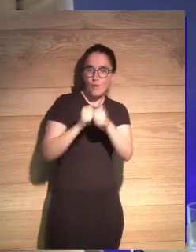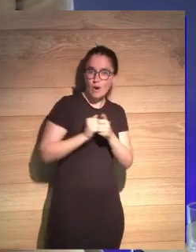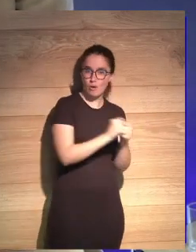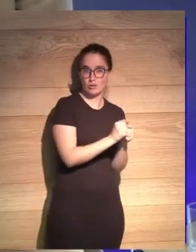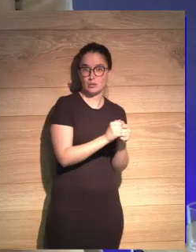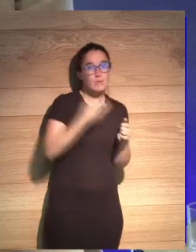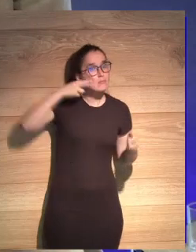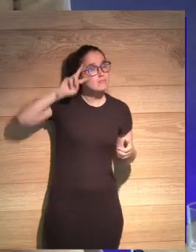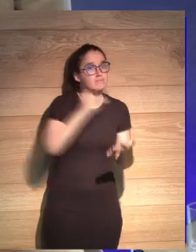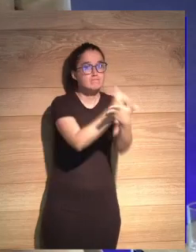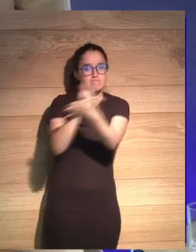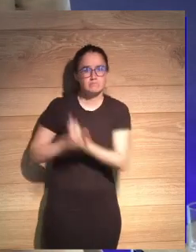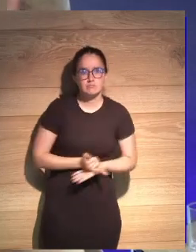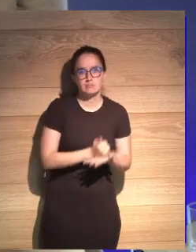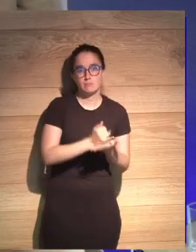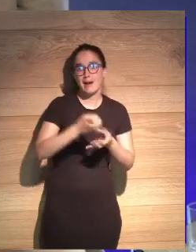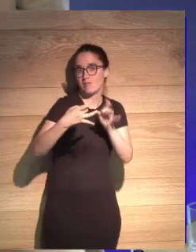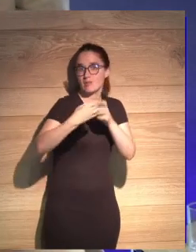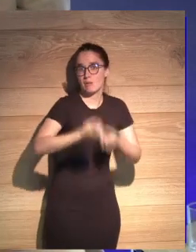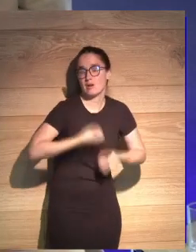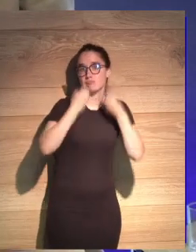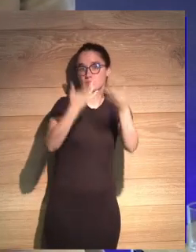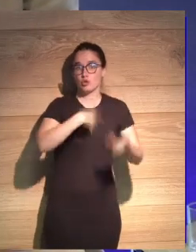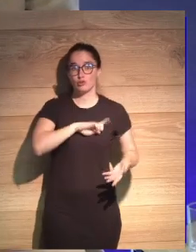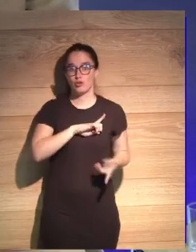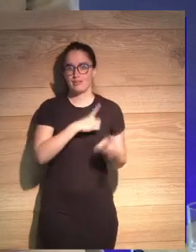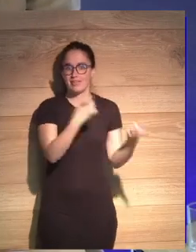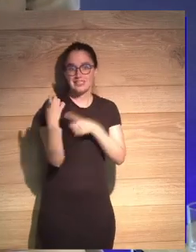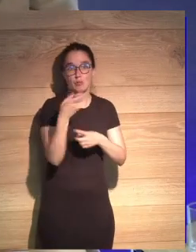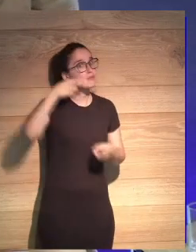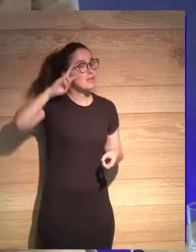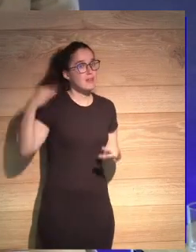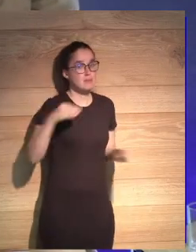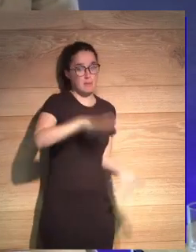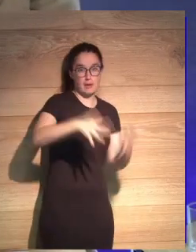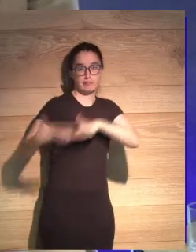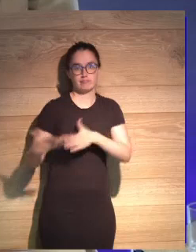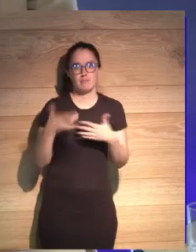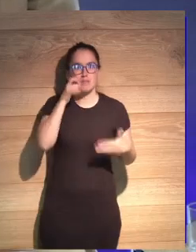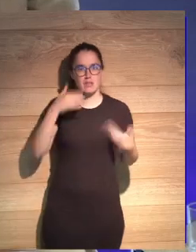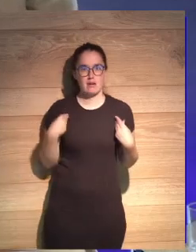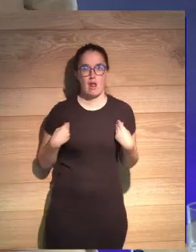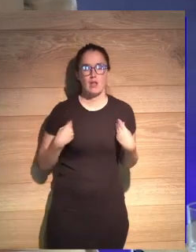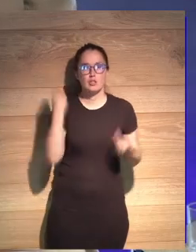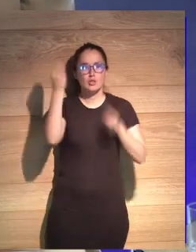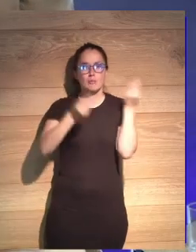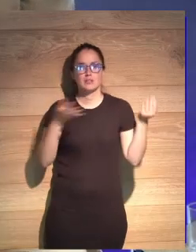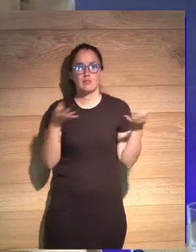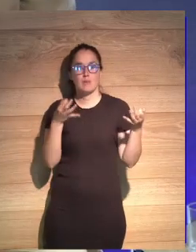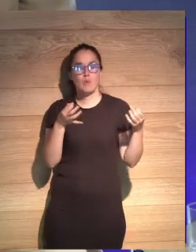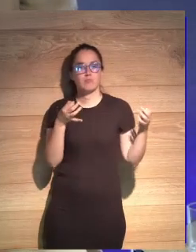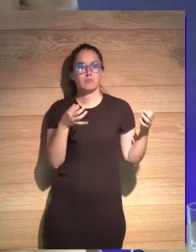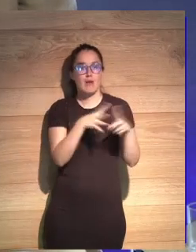this experience of people that are gamers. They have experienced many games, they have played with many games, and then there are some of us